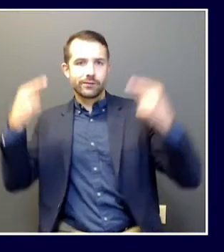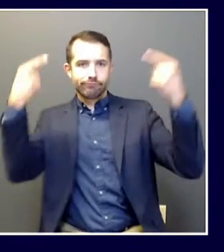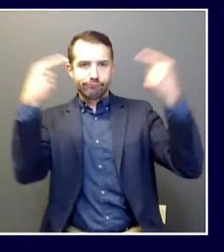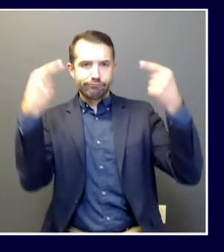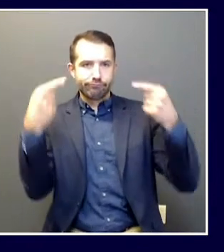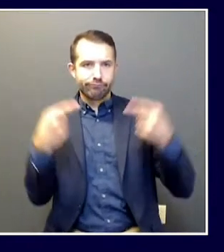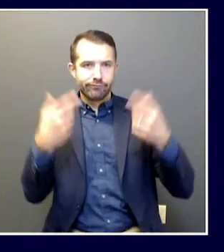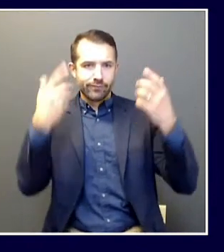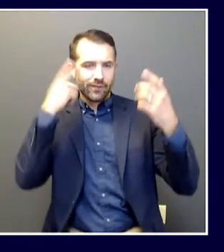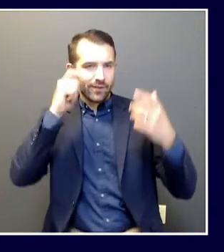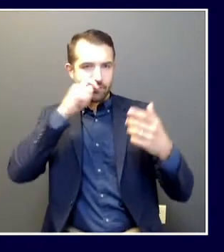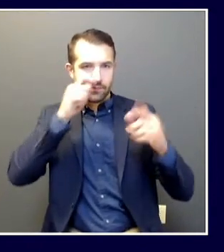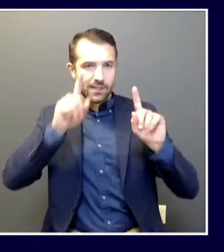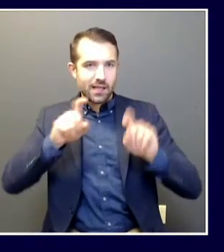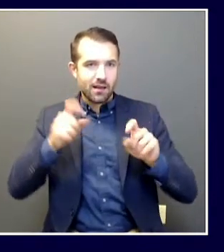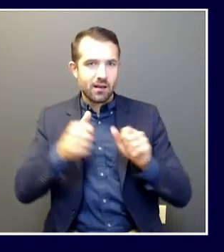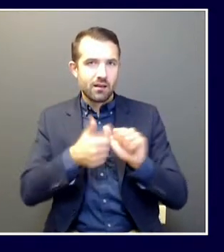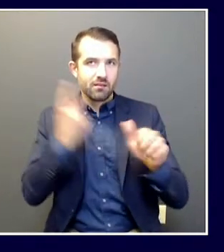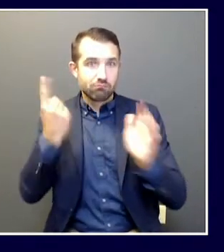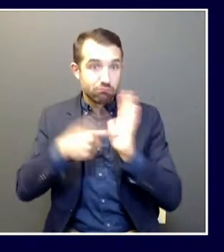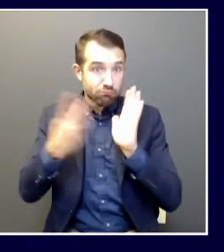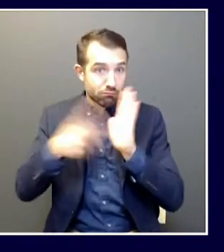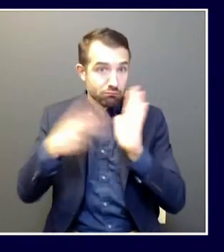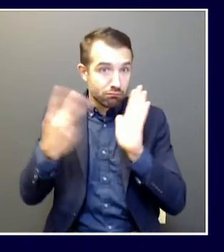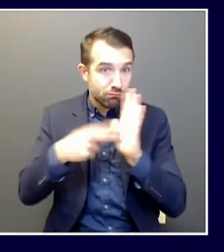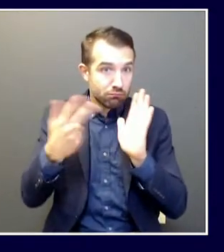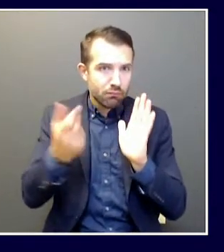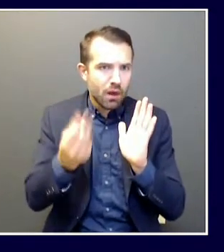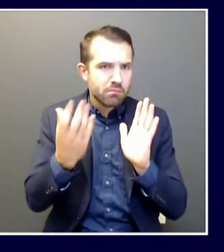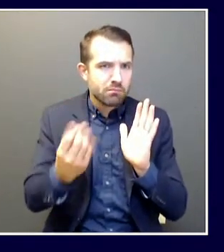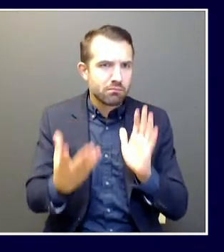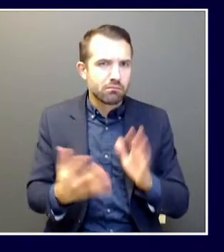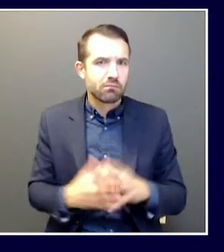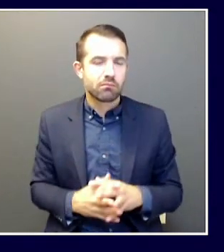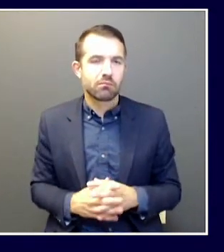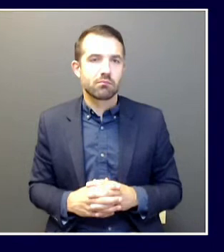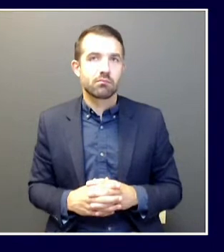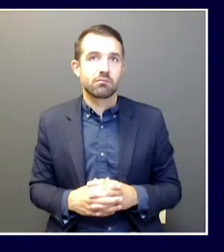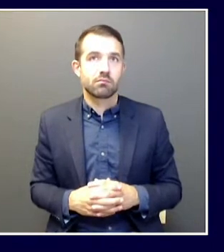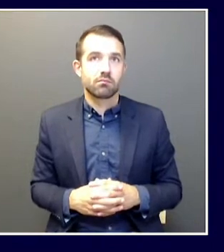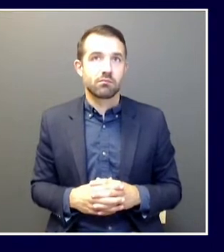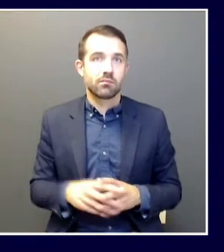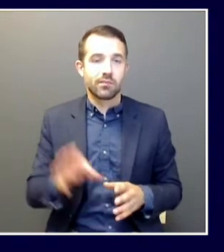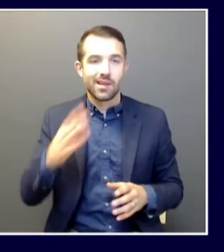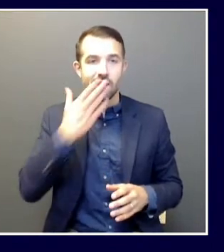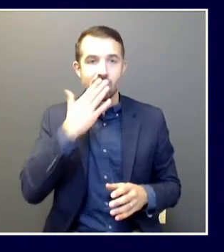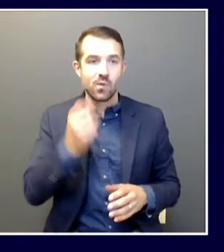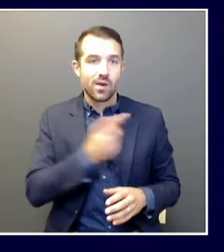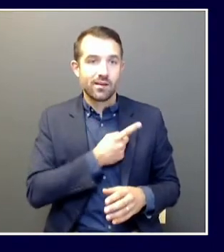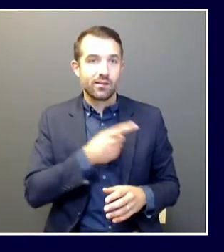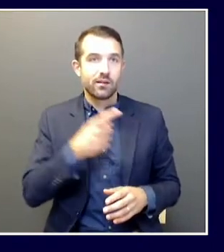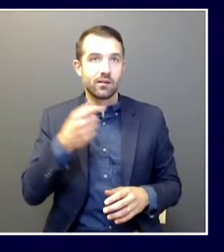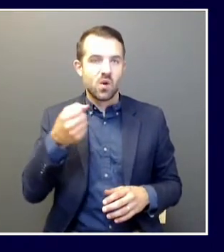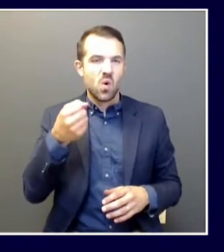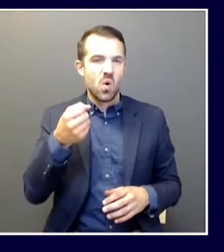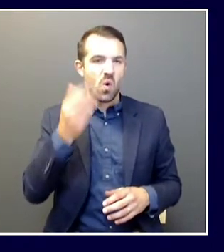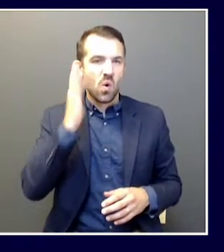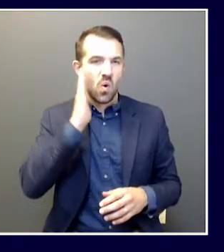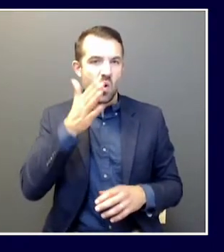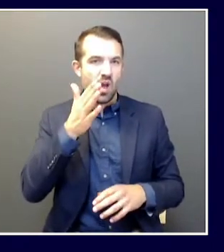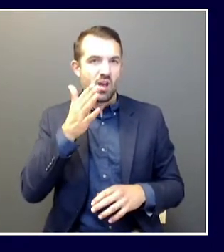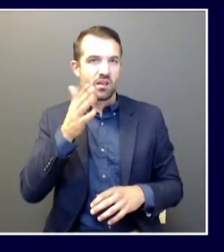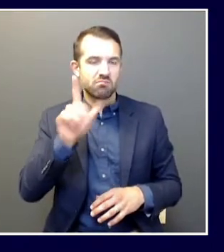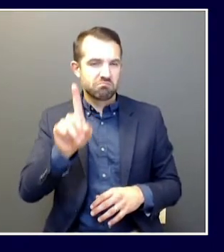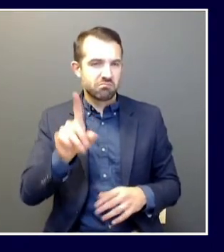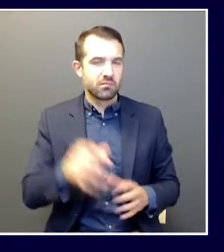several thousand cases of backlog to go through? Thanks. Go ahead, you ask that, Joe. We'll get to that, but yeah. Yep. And while I